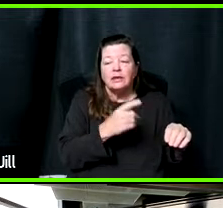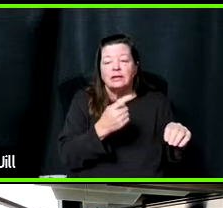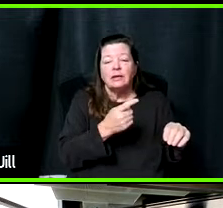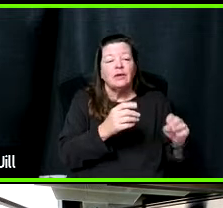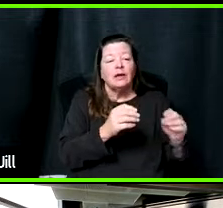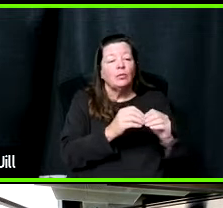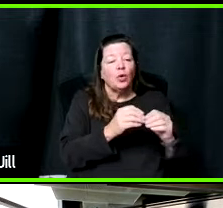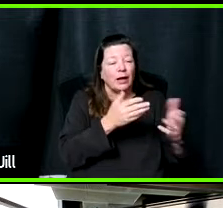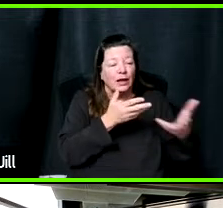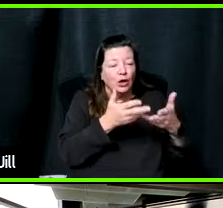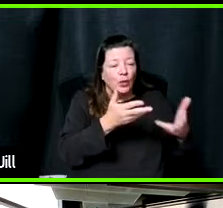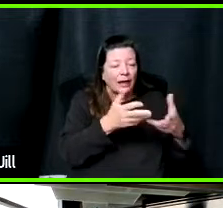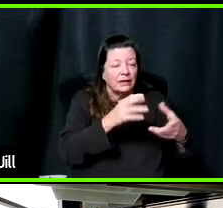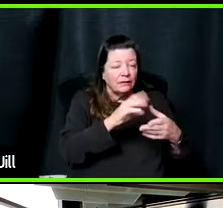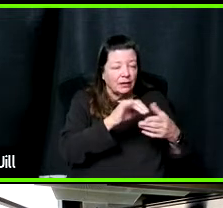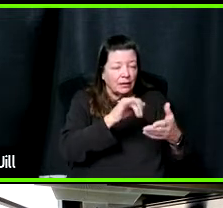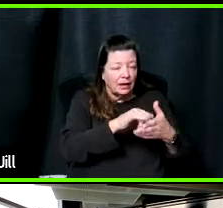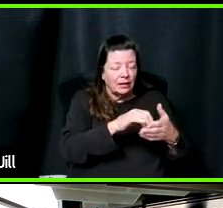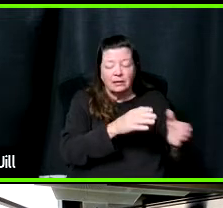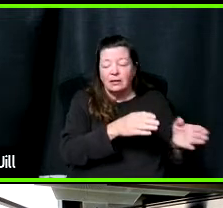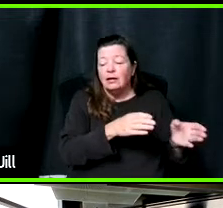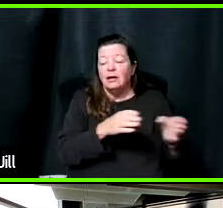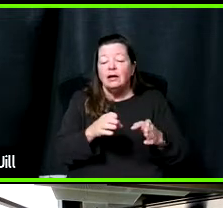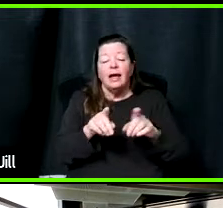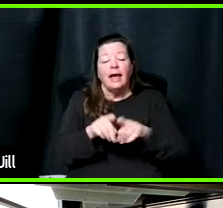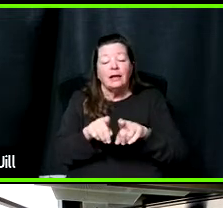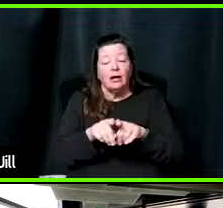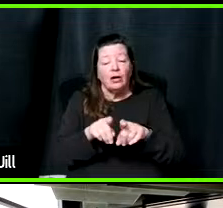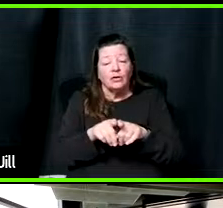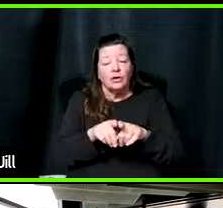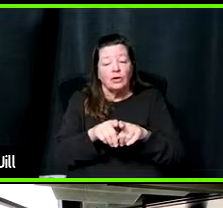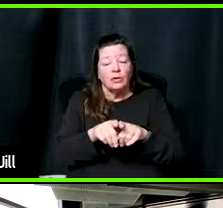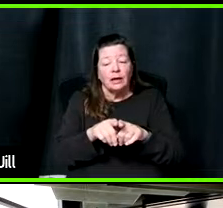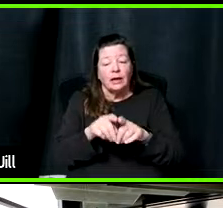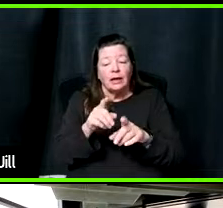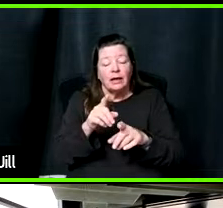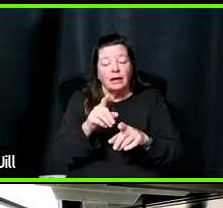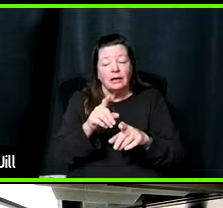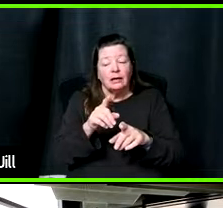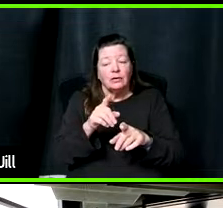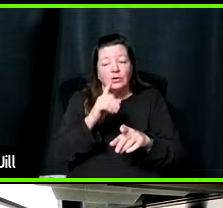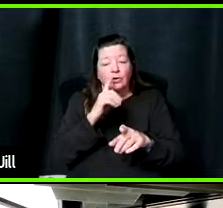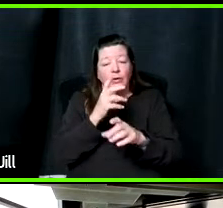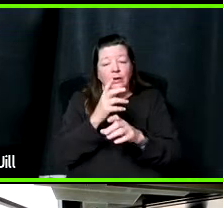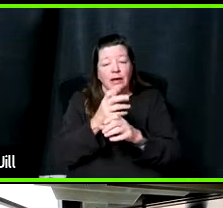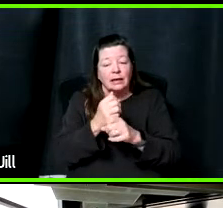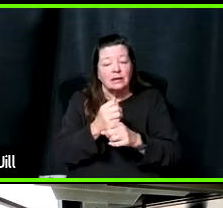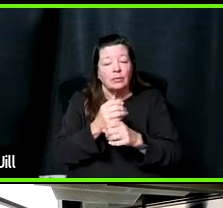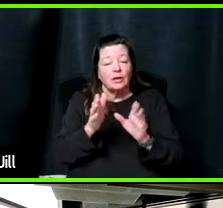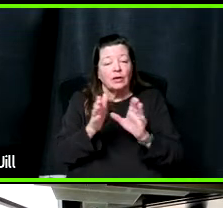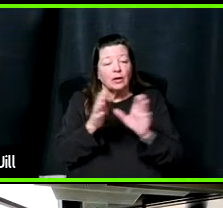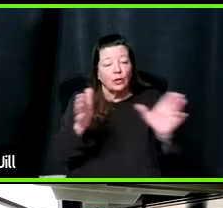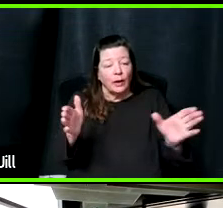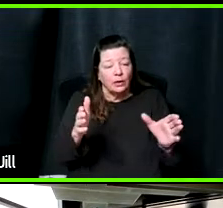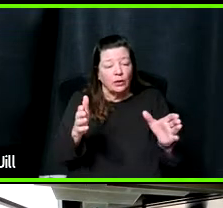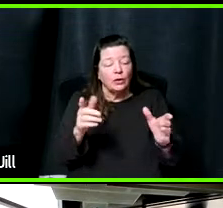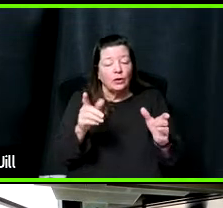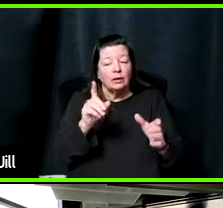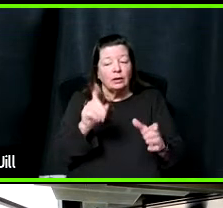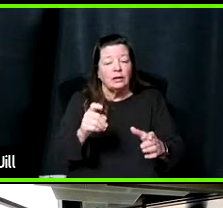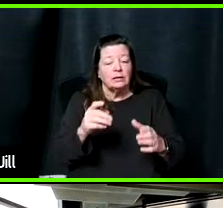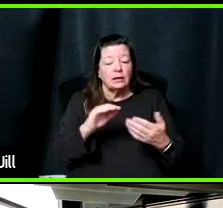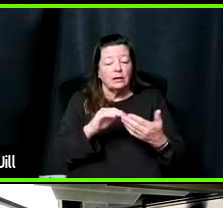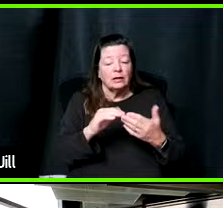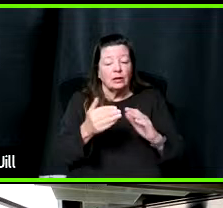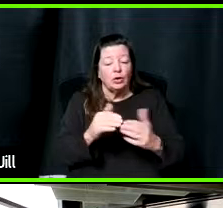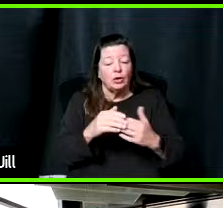that. And also, in order to get to some of these greater needs that the community has